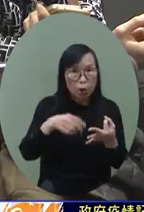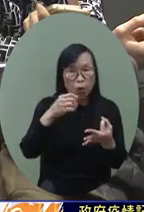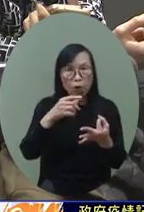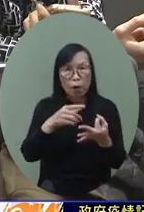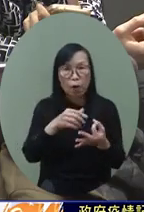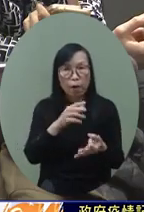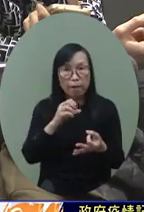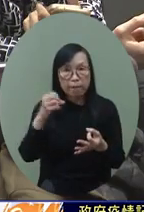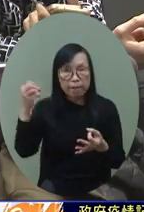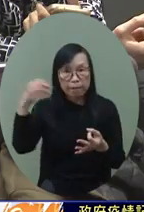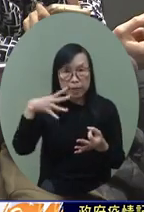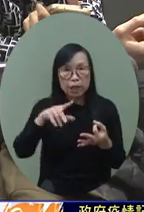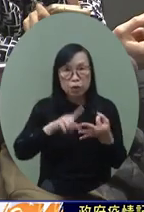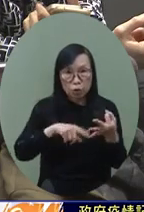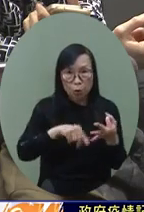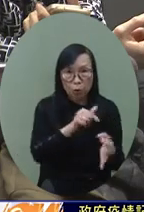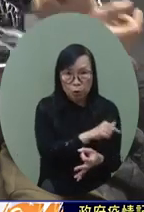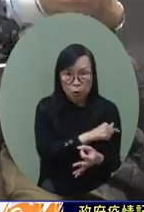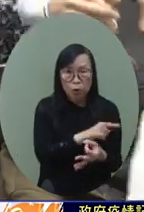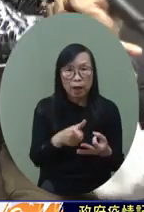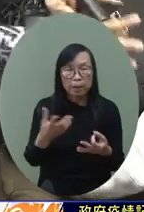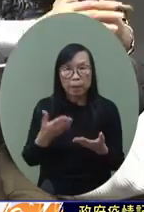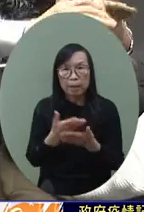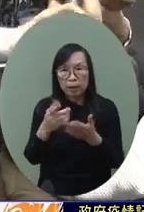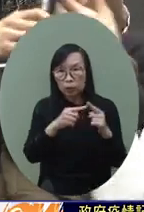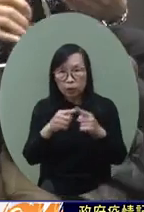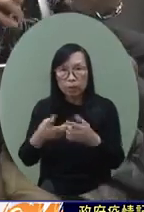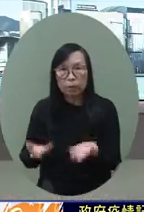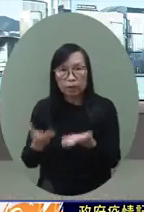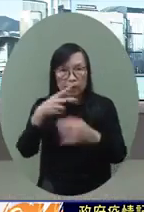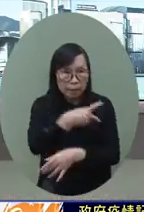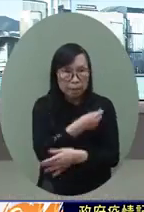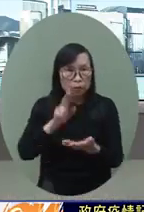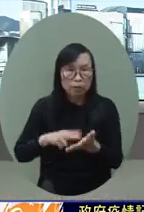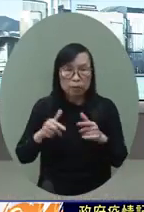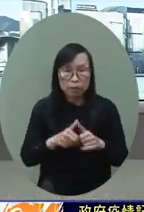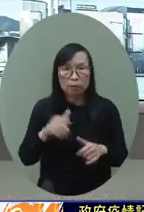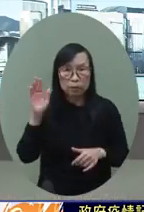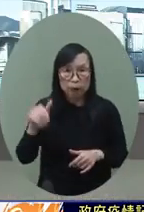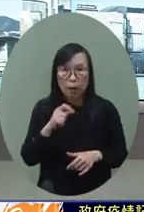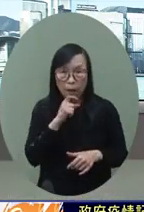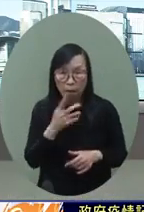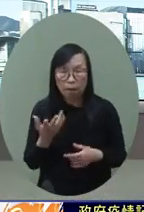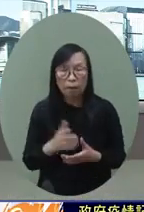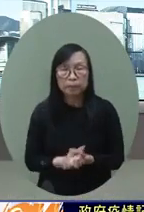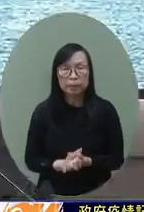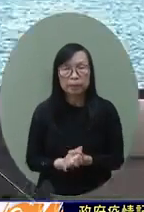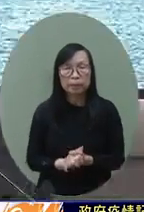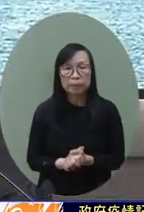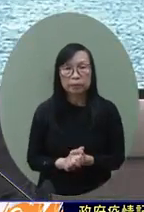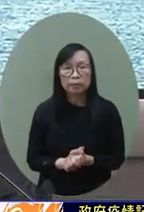Sinovac vaccine? Yeah, that's all. Thank you. Mm-hmm. Well, about the Fengchak House